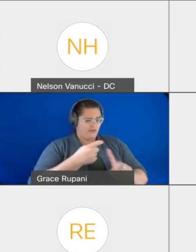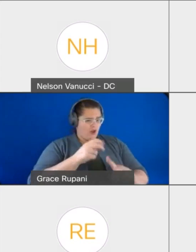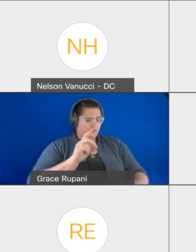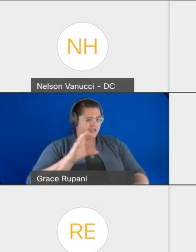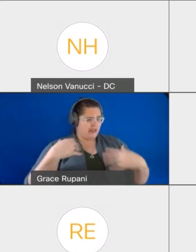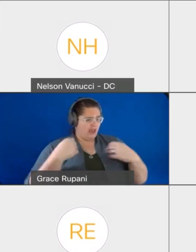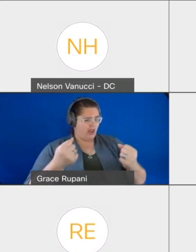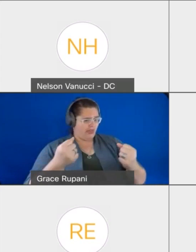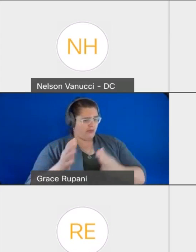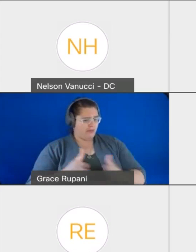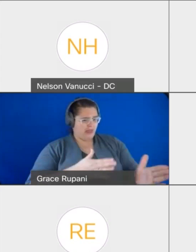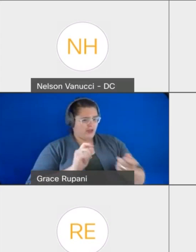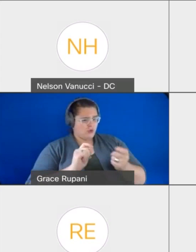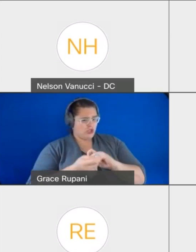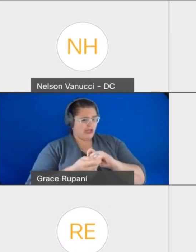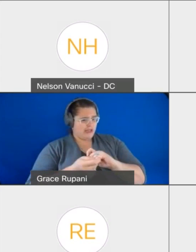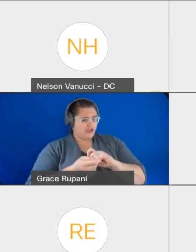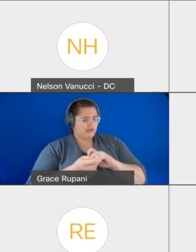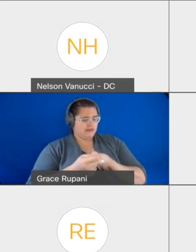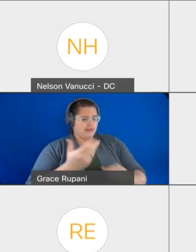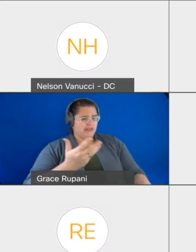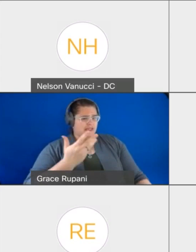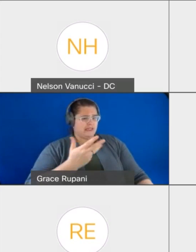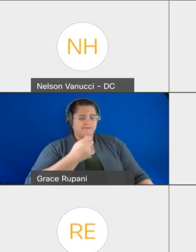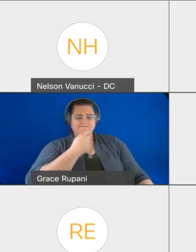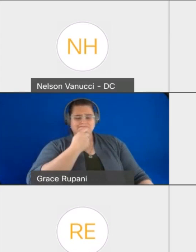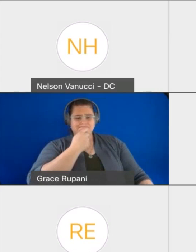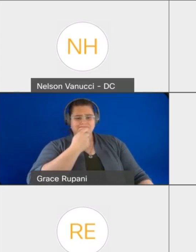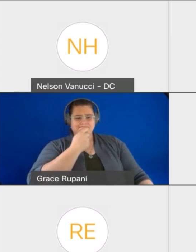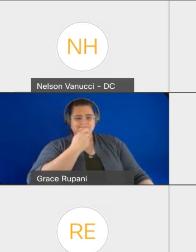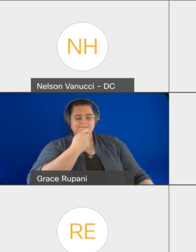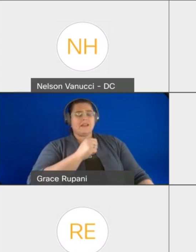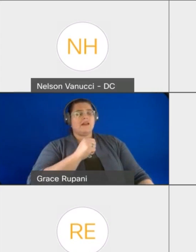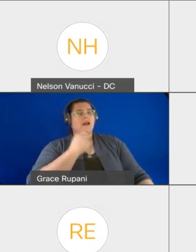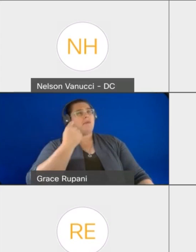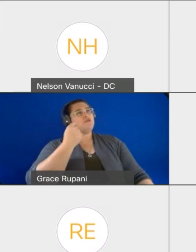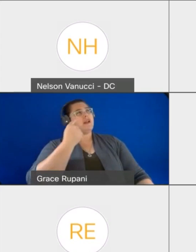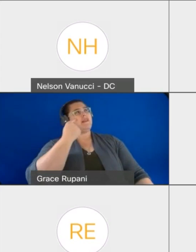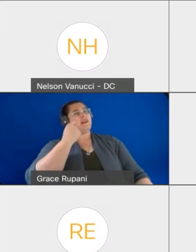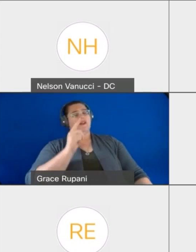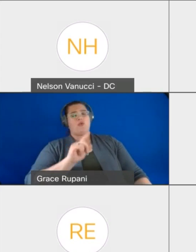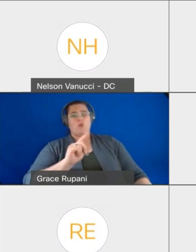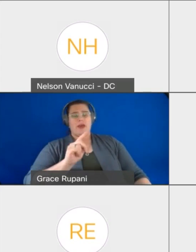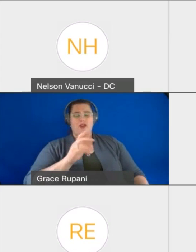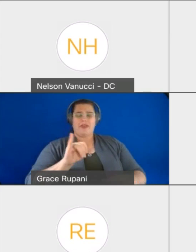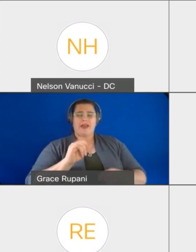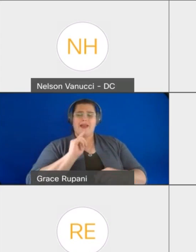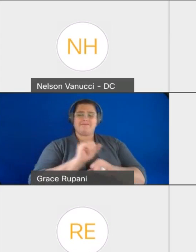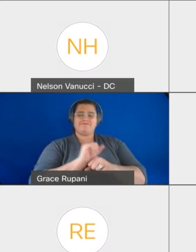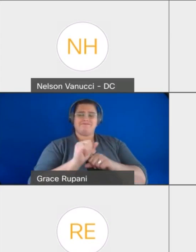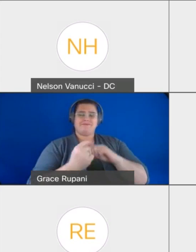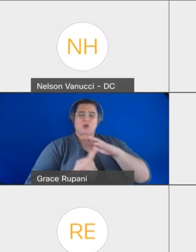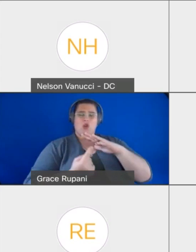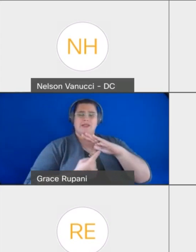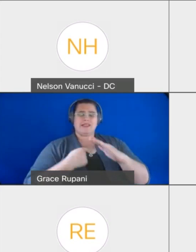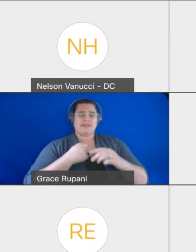Sure. changing. I'm trying to think of where the actual quarantine guidance is in the DC Health guidance, but is that something